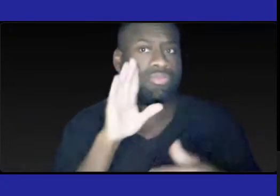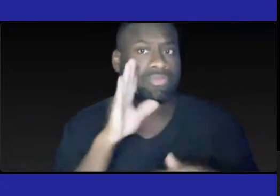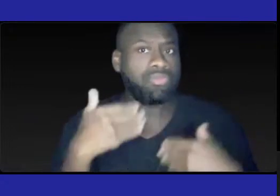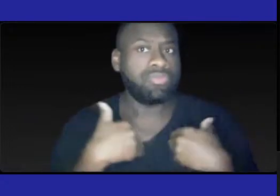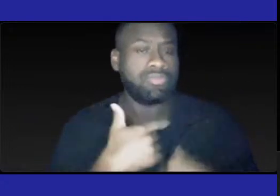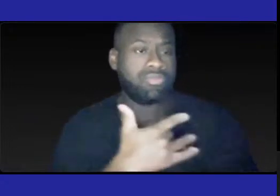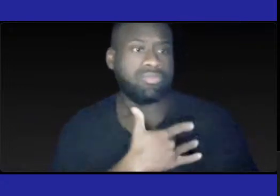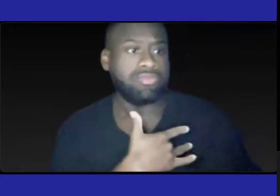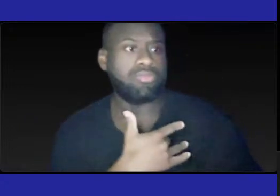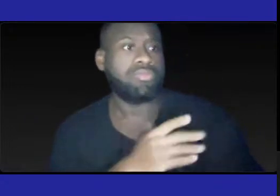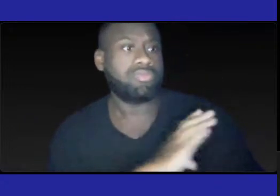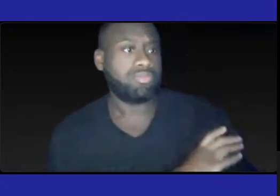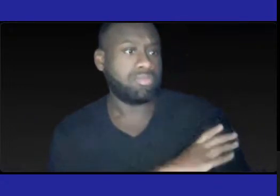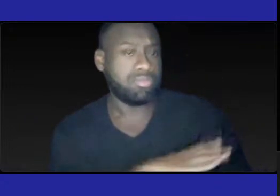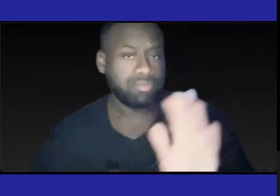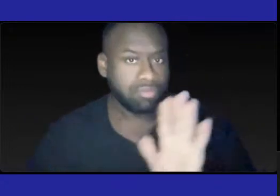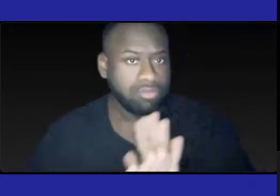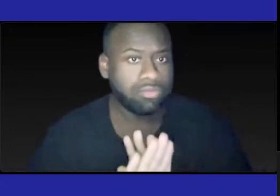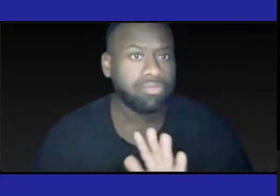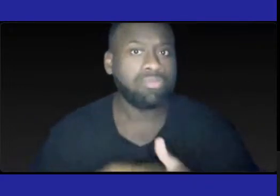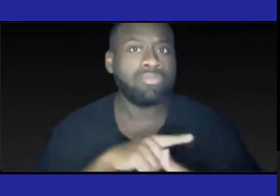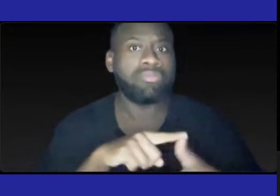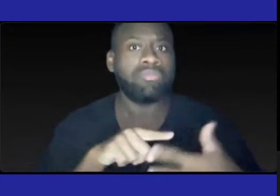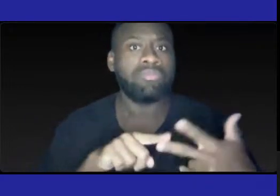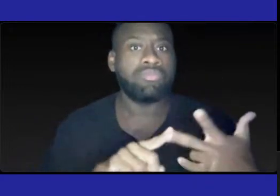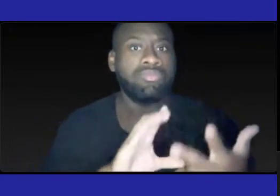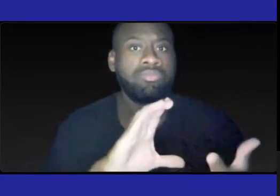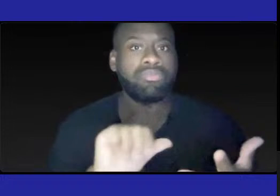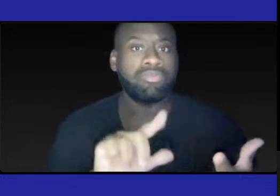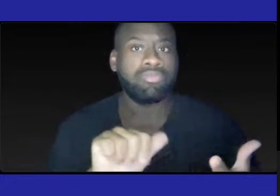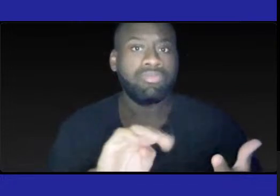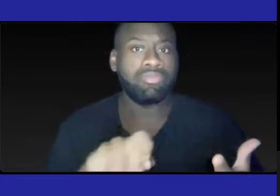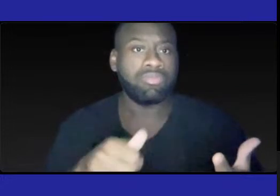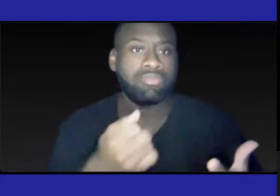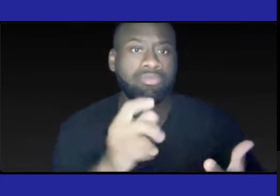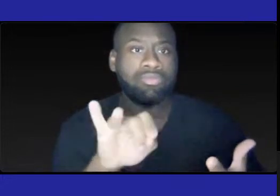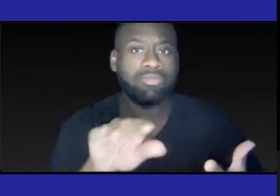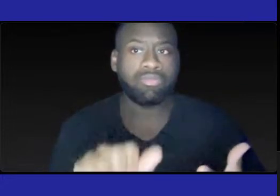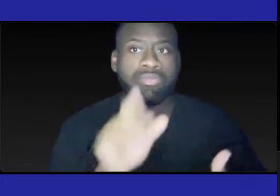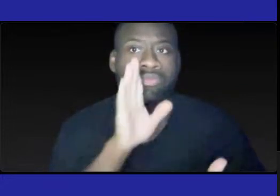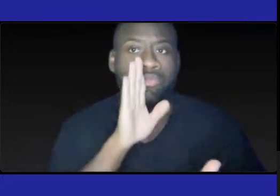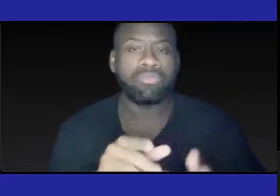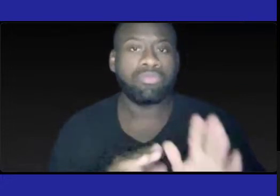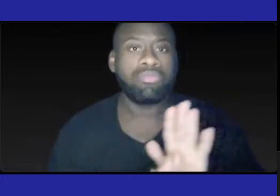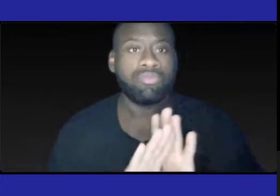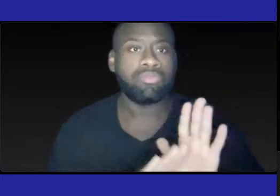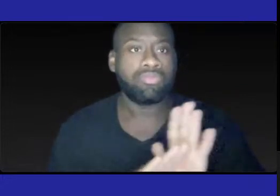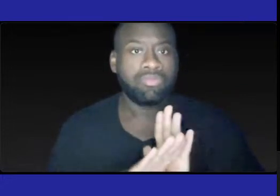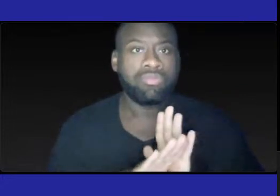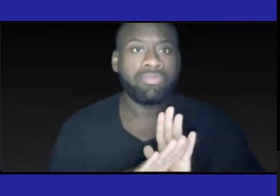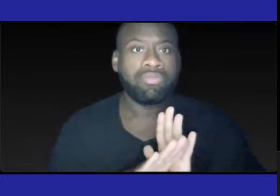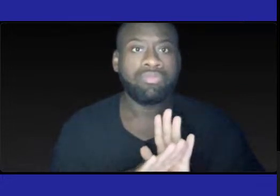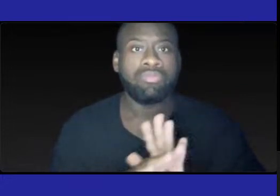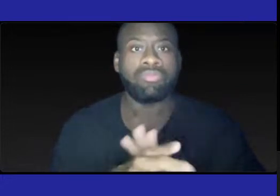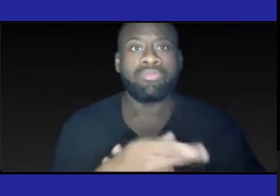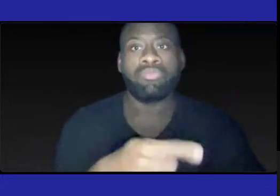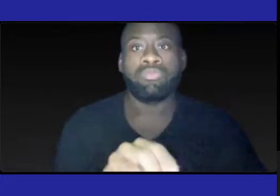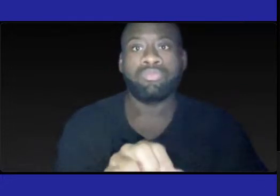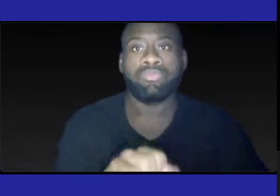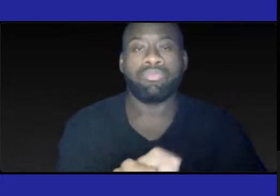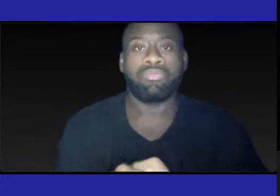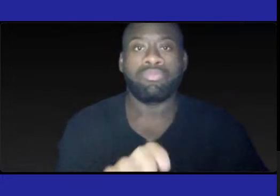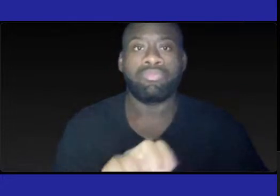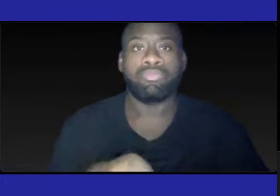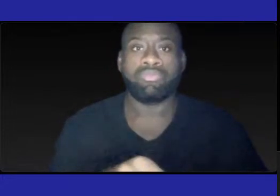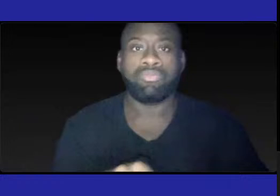hypertension, preeclampsia, like I mentioned, who will go on to progress in the postpartum period and later in life, who